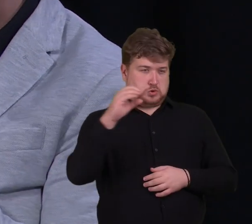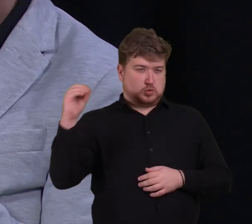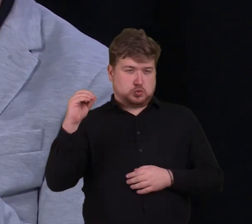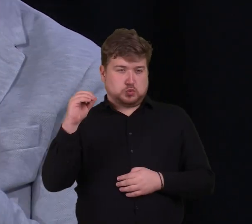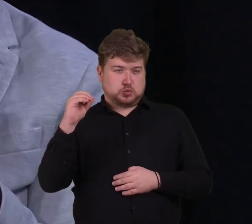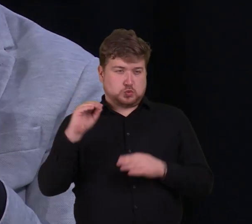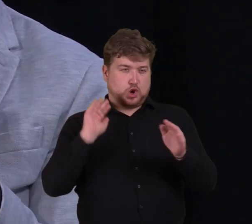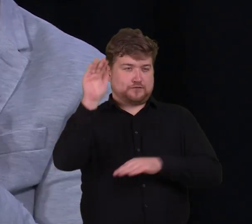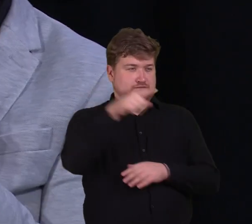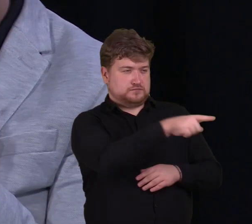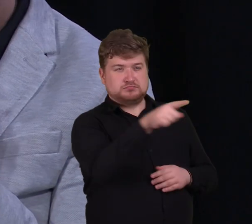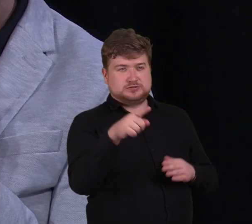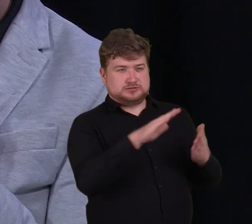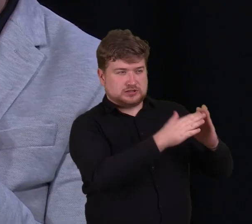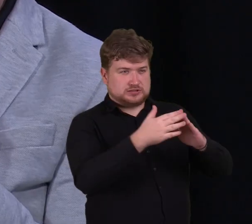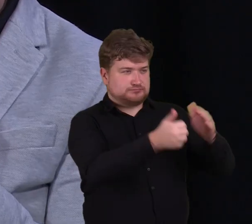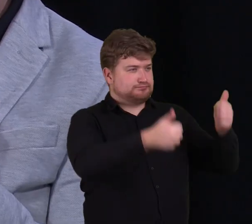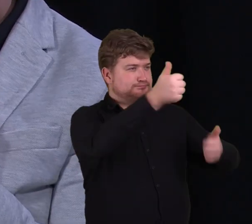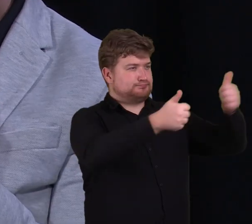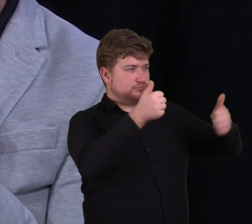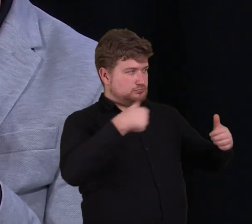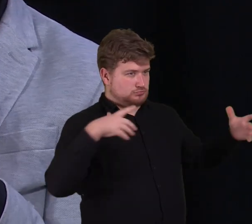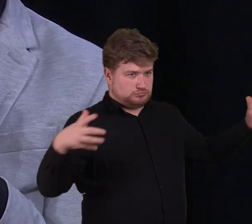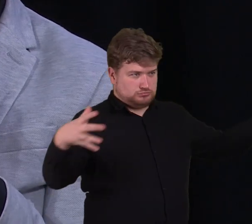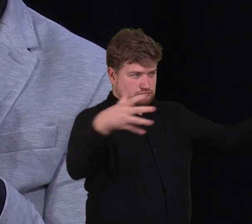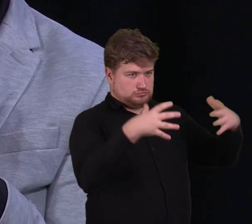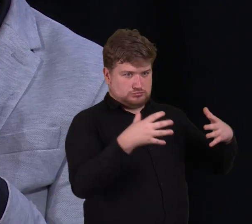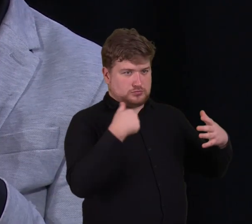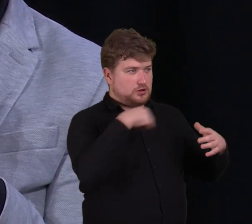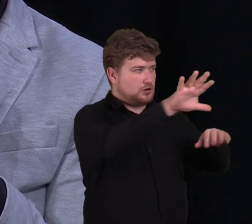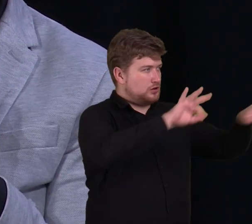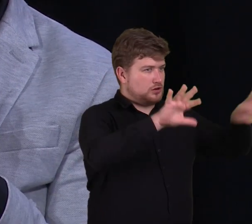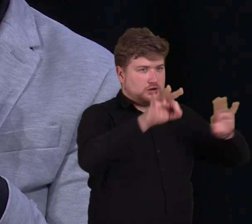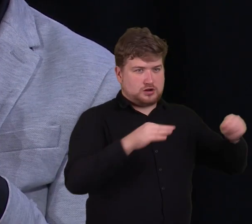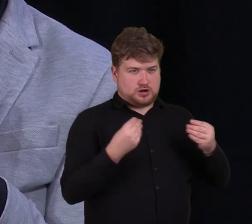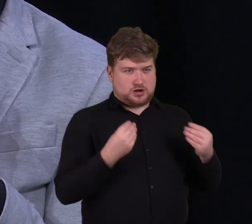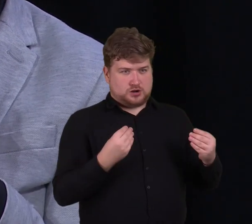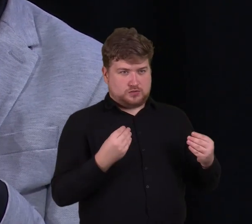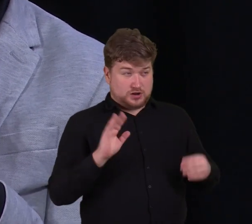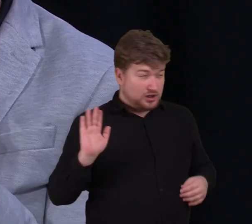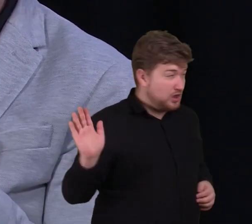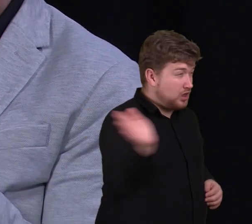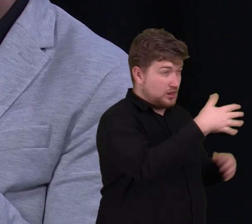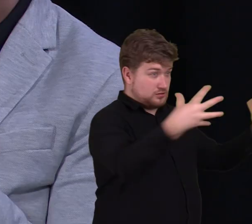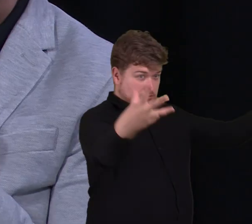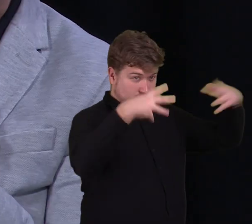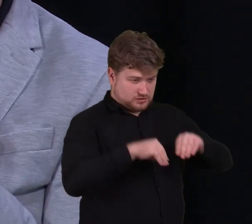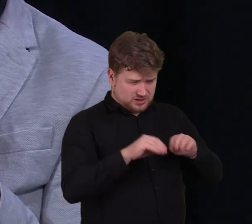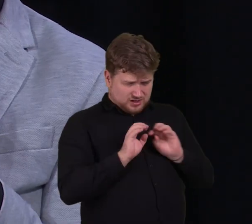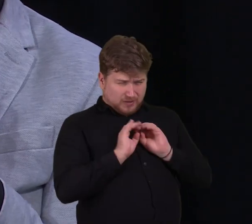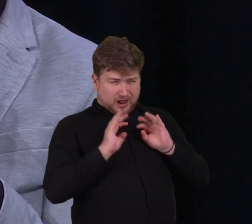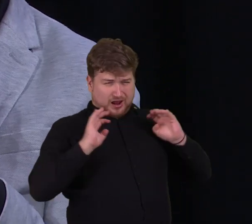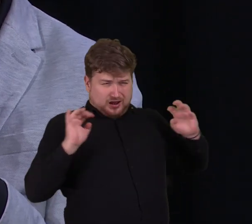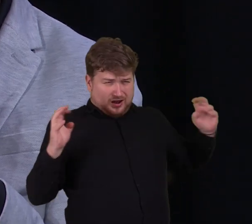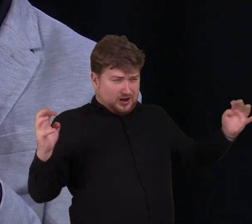for each steering committee meeting. So it's informal